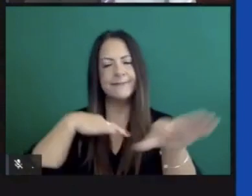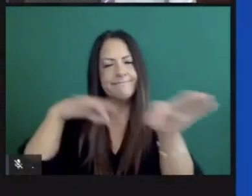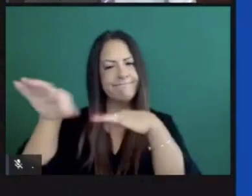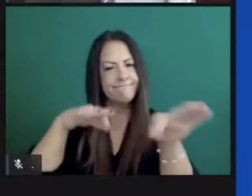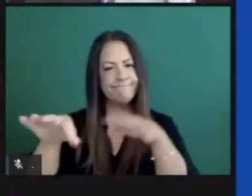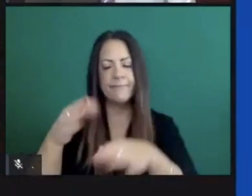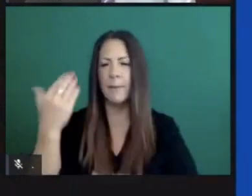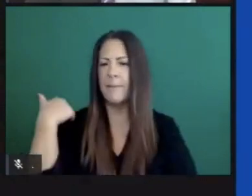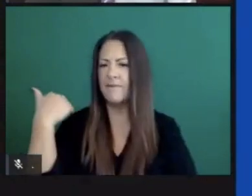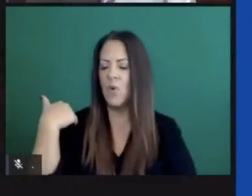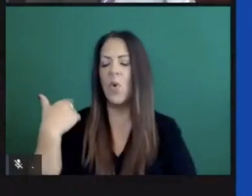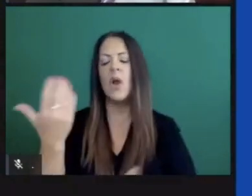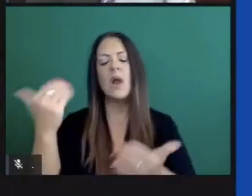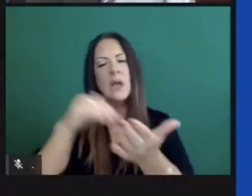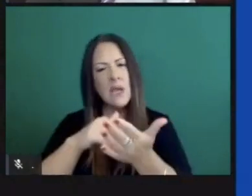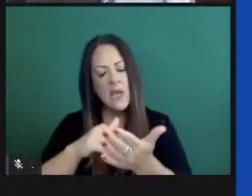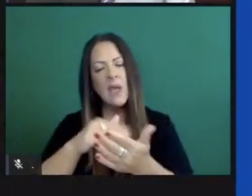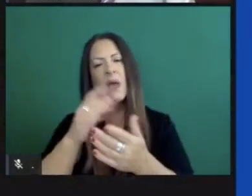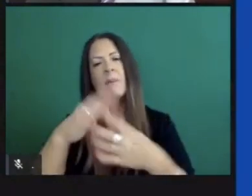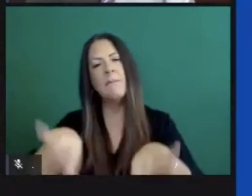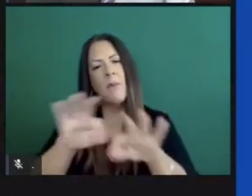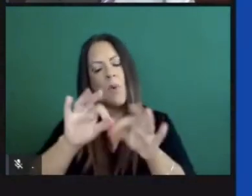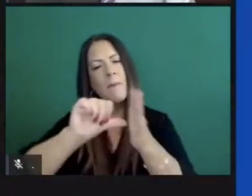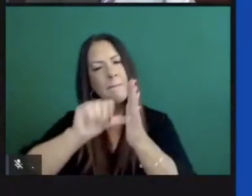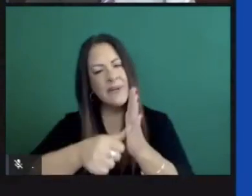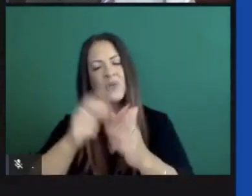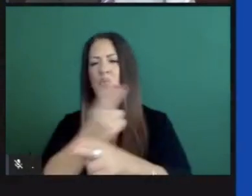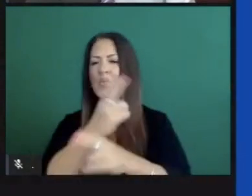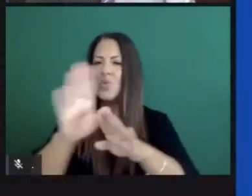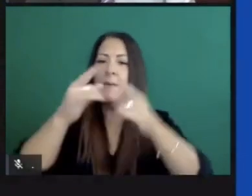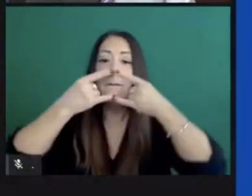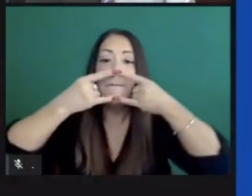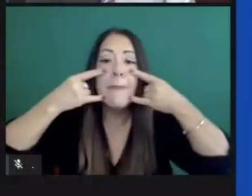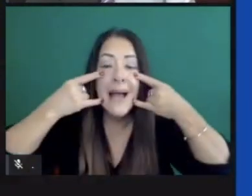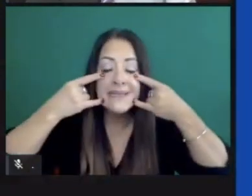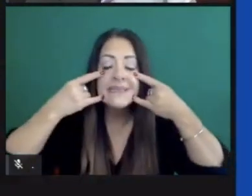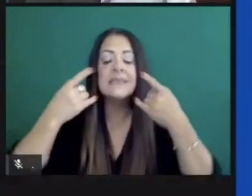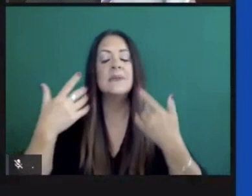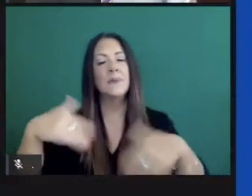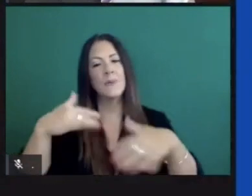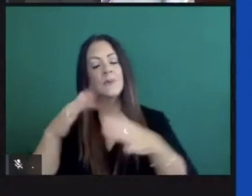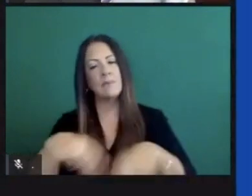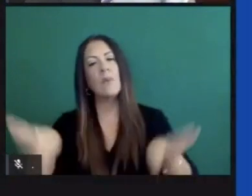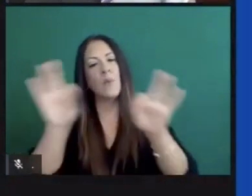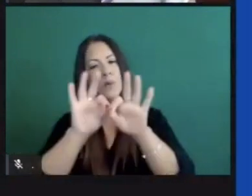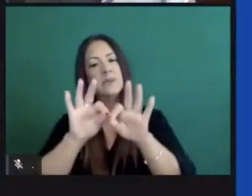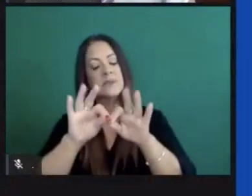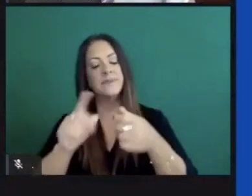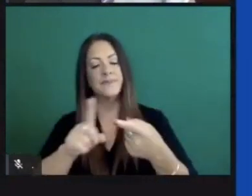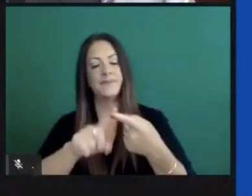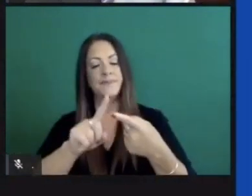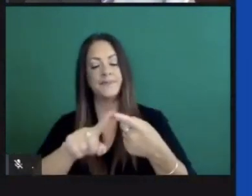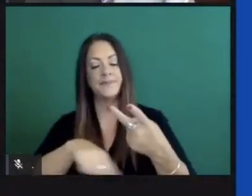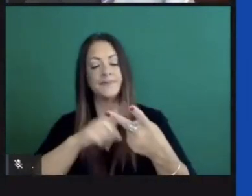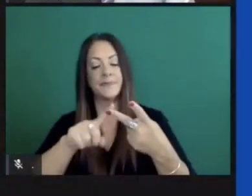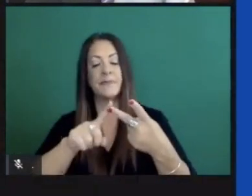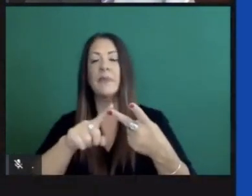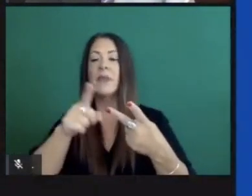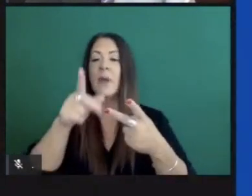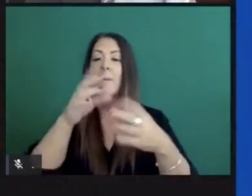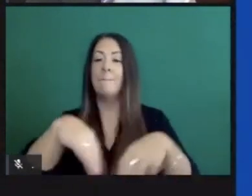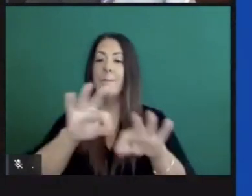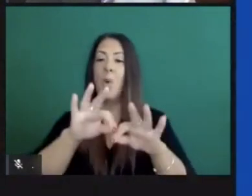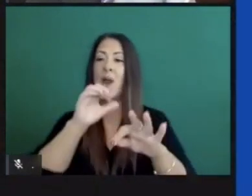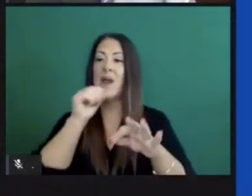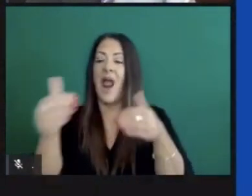trying to keep reinforcing the message on wearing your face covering, your mask, practicing physical